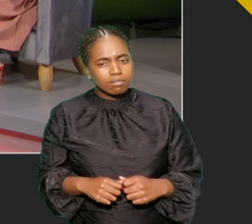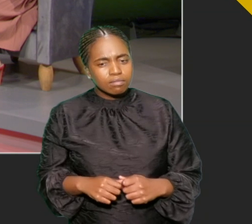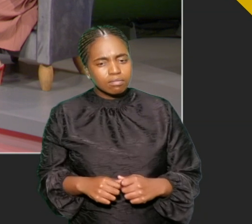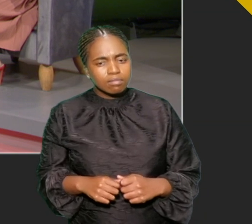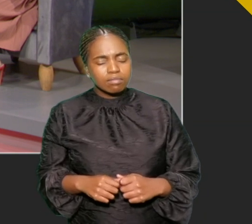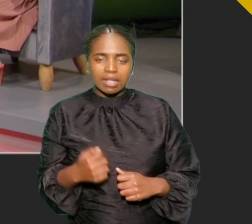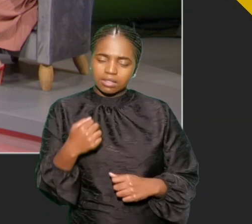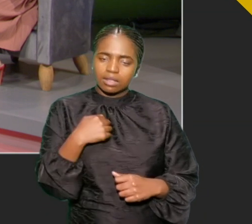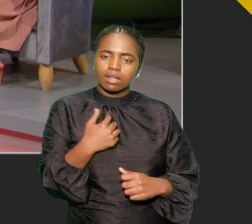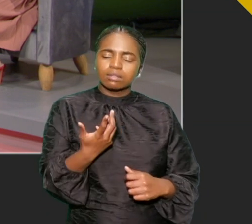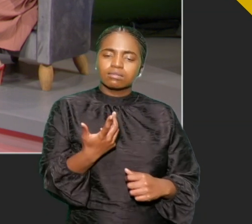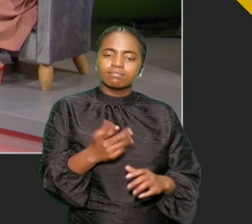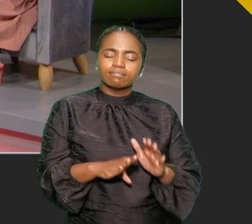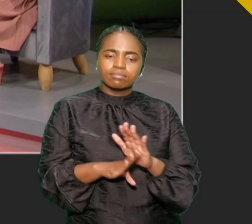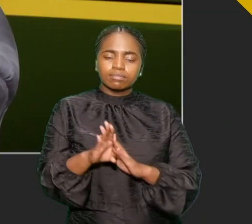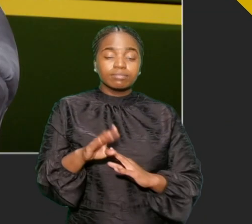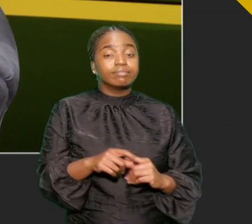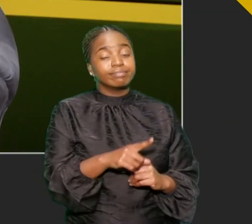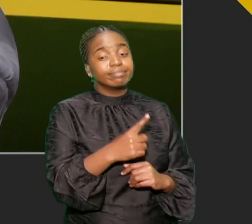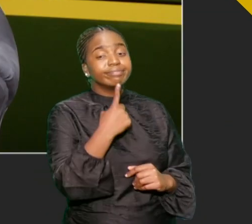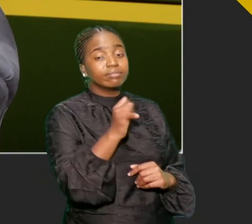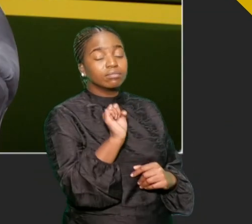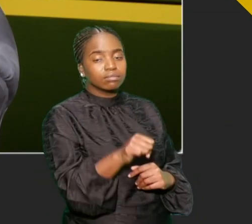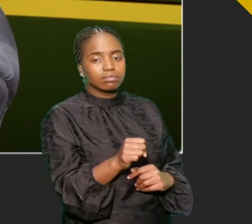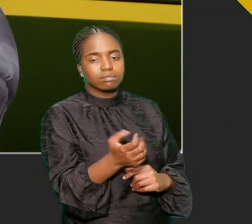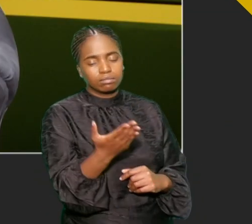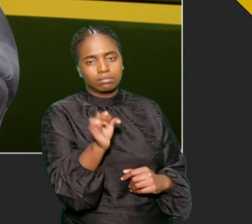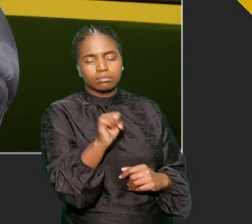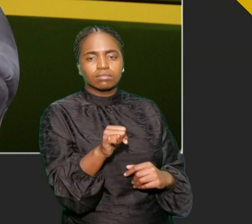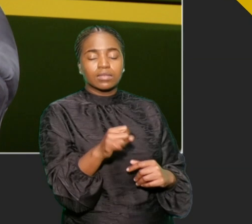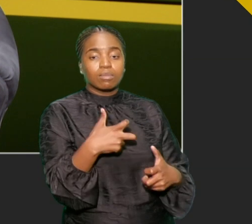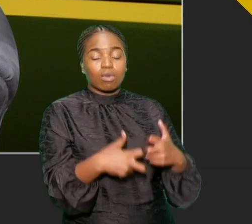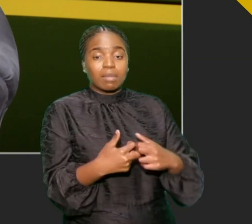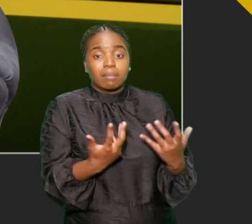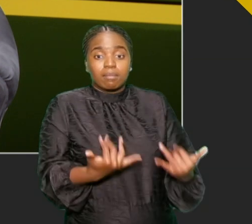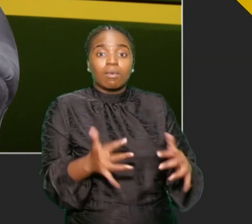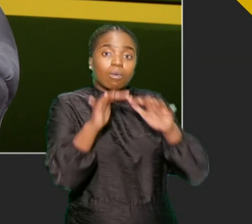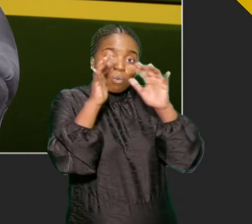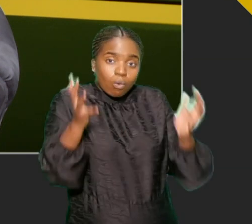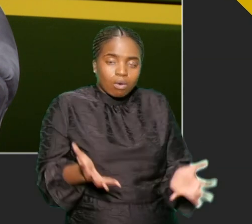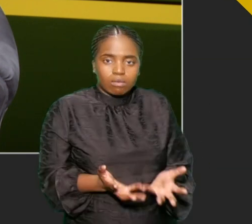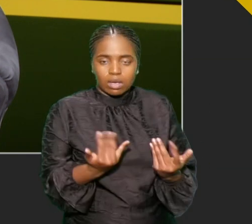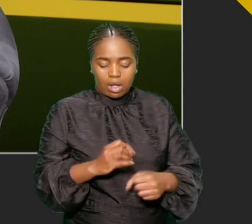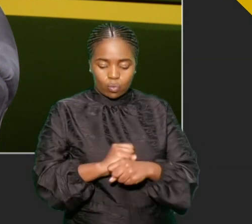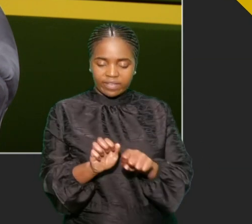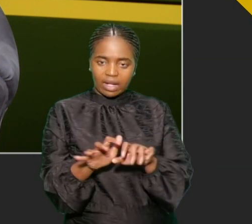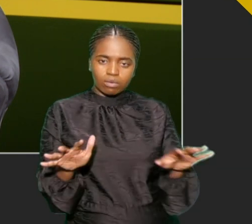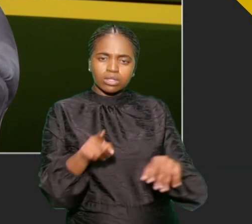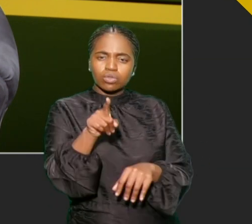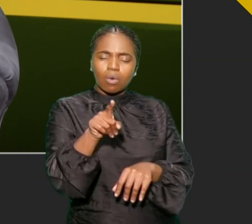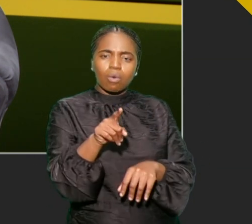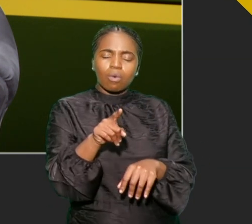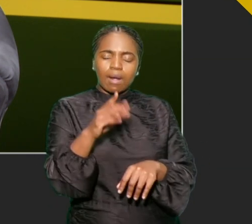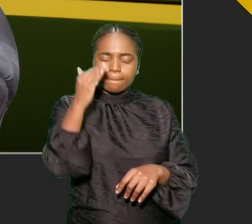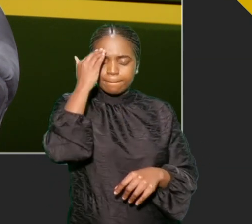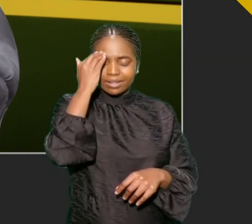of winning it. And as we're sitting with, I mean, a crisis of our own, the whole world, I mean, what would your